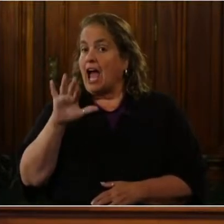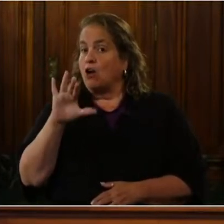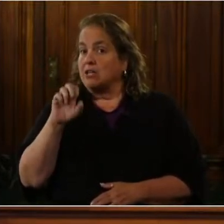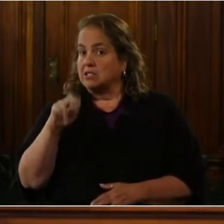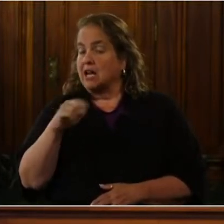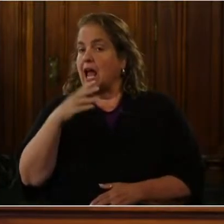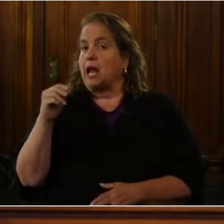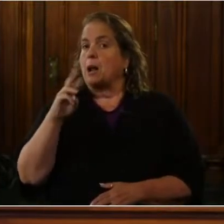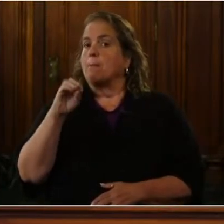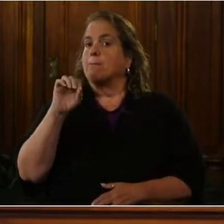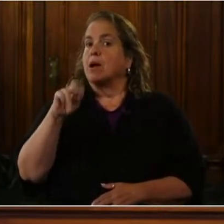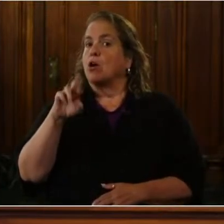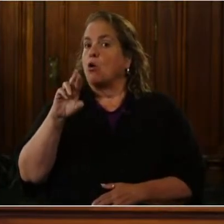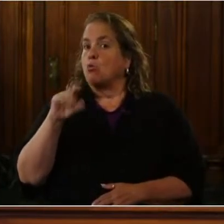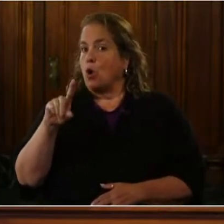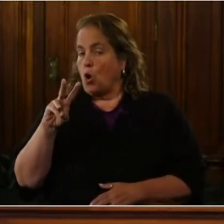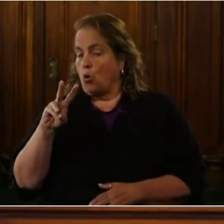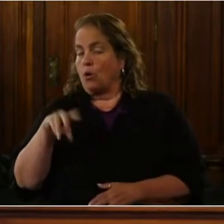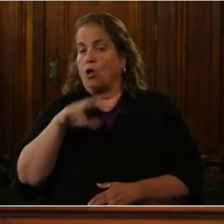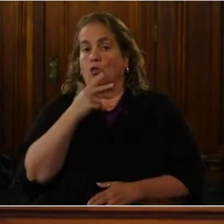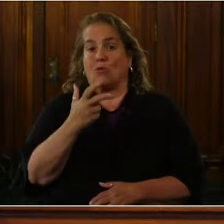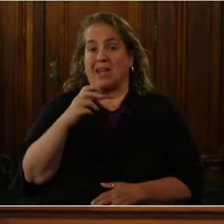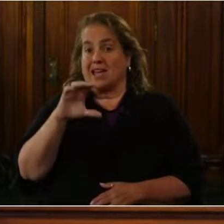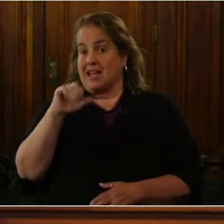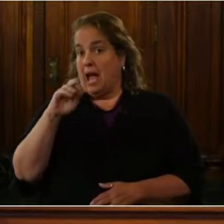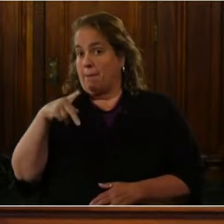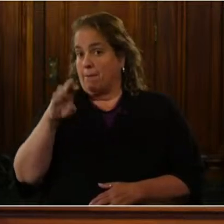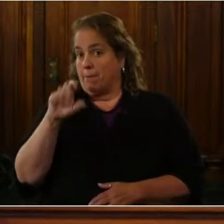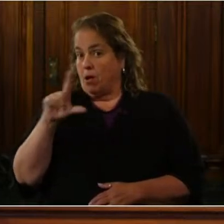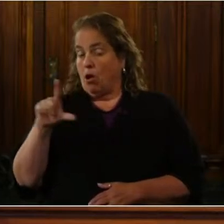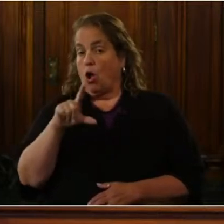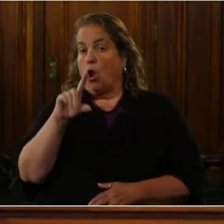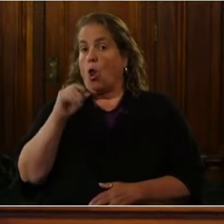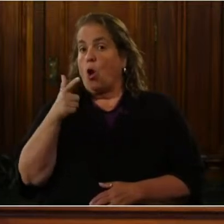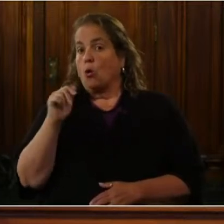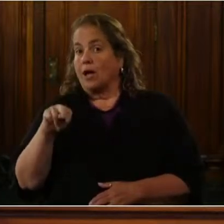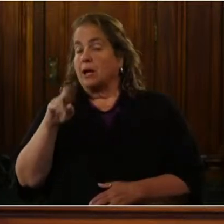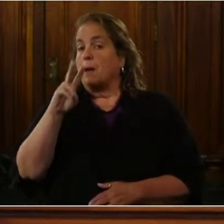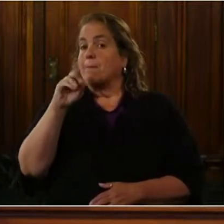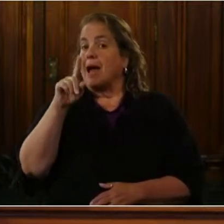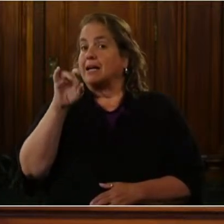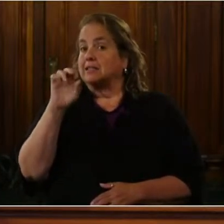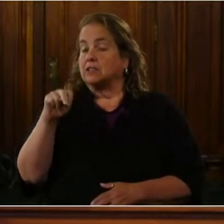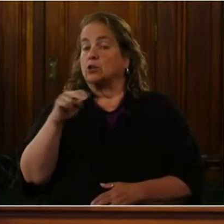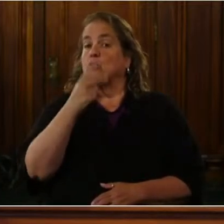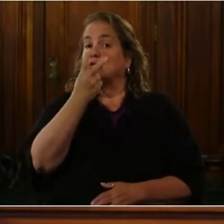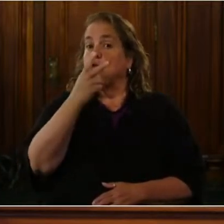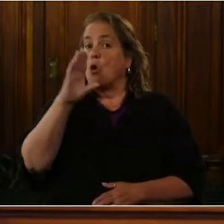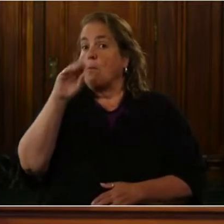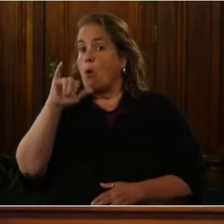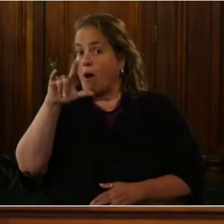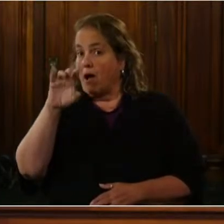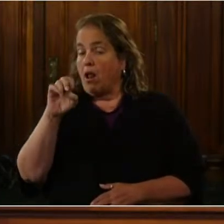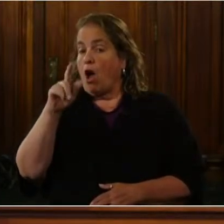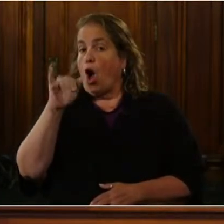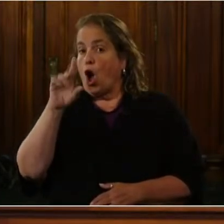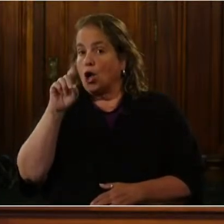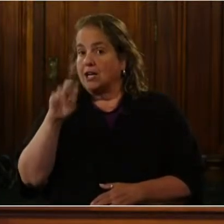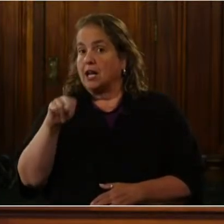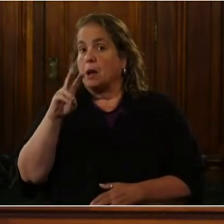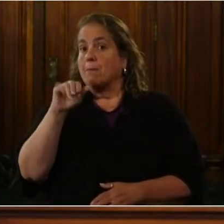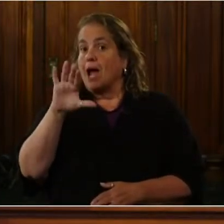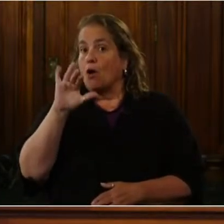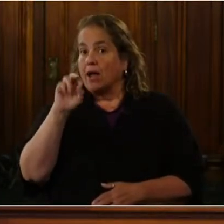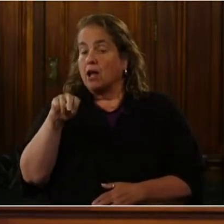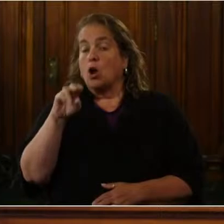and Monroe, 3 in Campbell, Logan, and Madison, 2 in Boyle, Hardin, Marion,